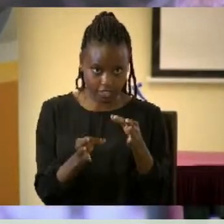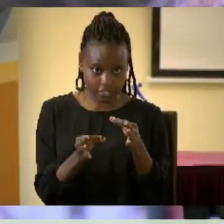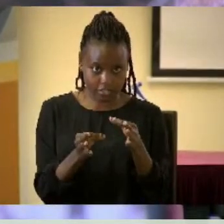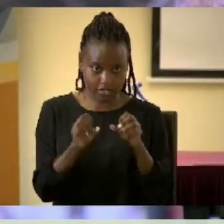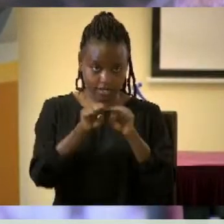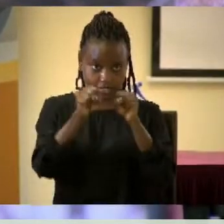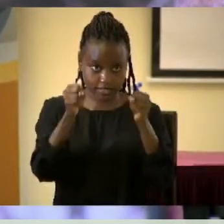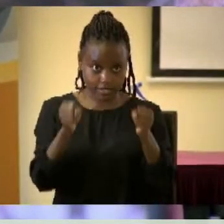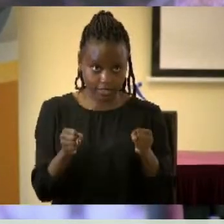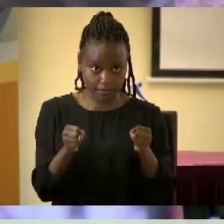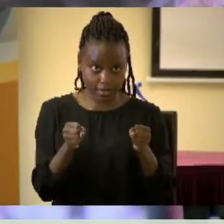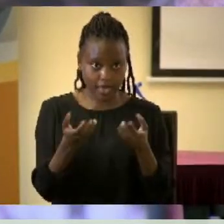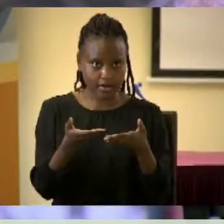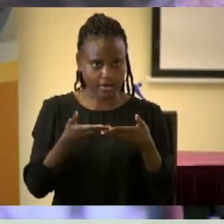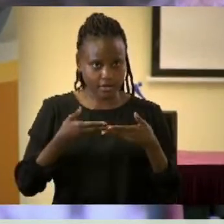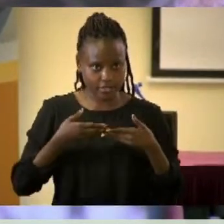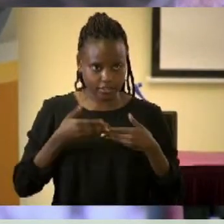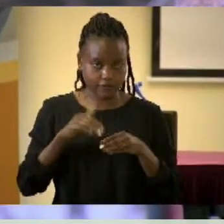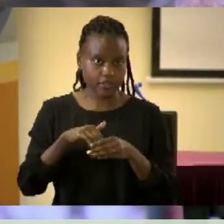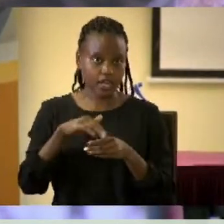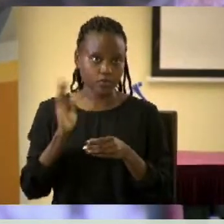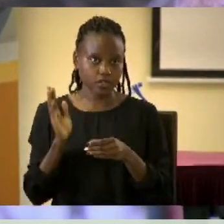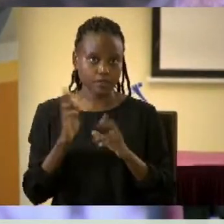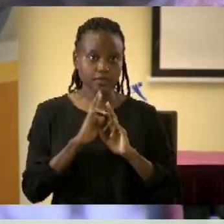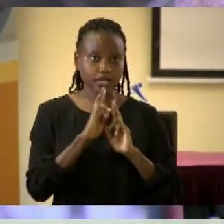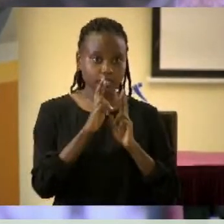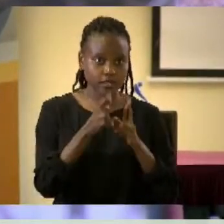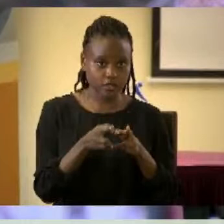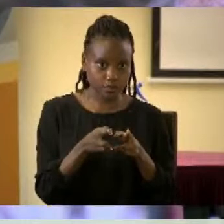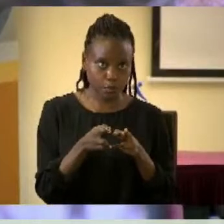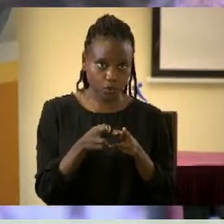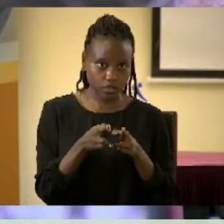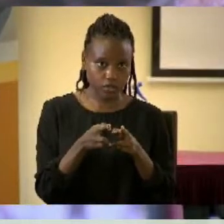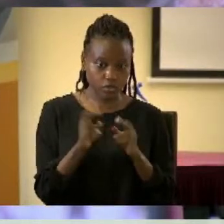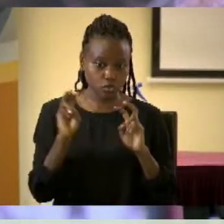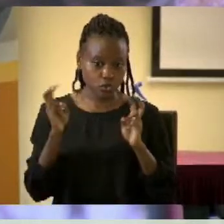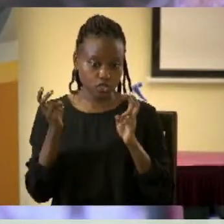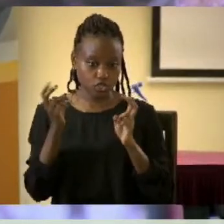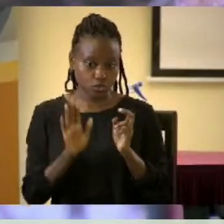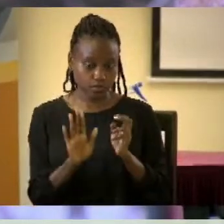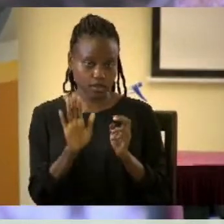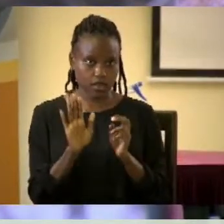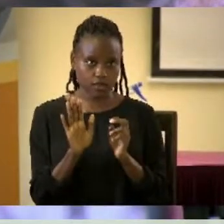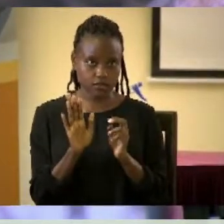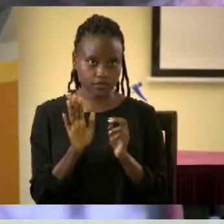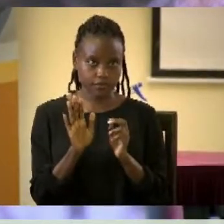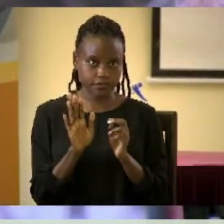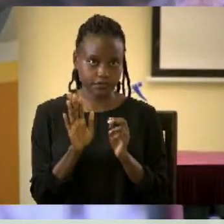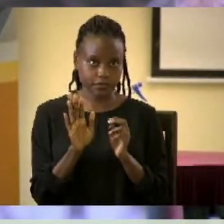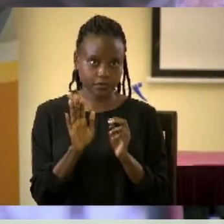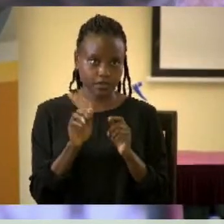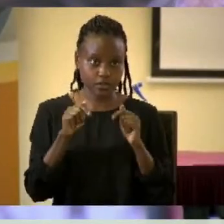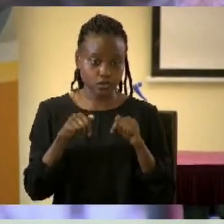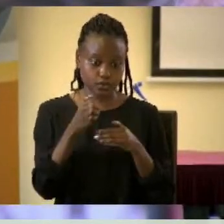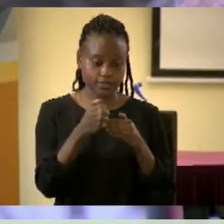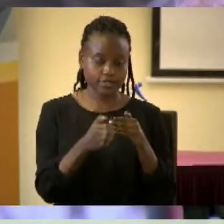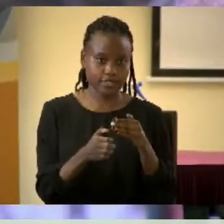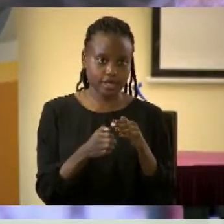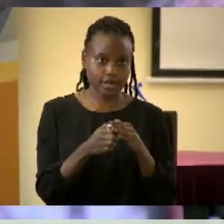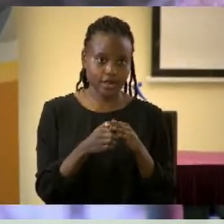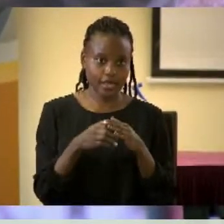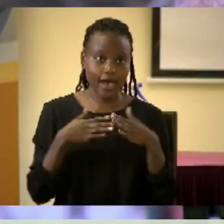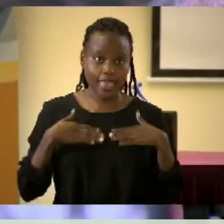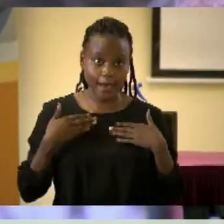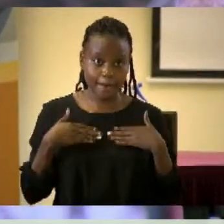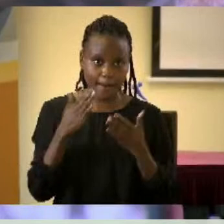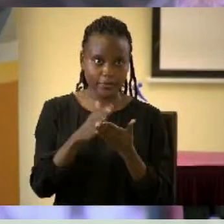justice outcomes that respond to their peculiar circumstances. To this end, I'm delighted to